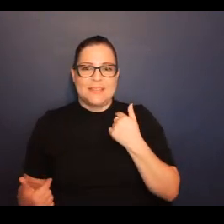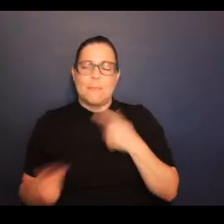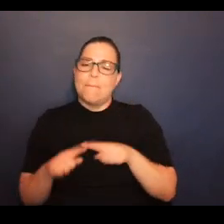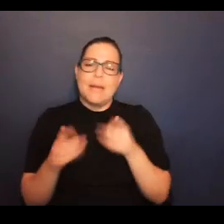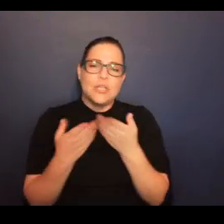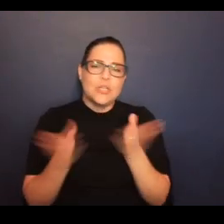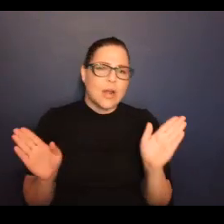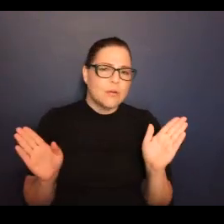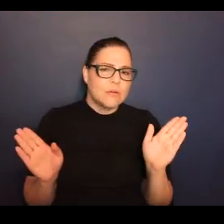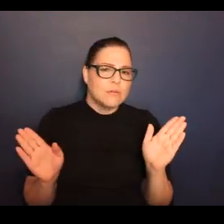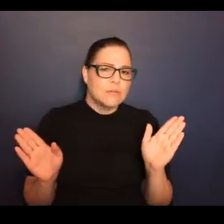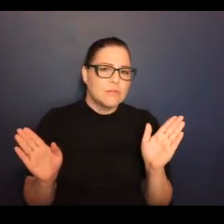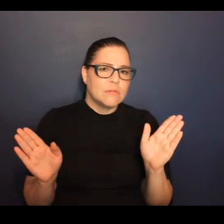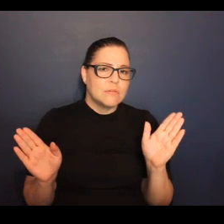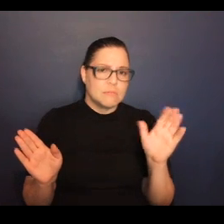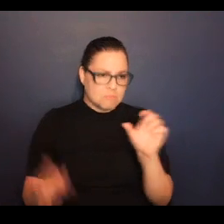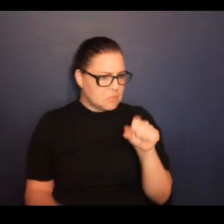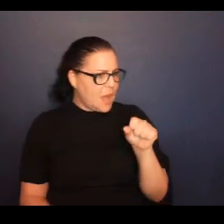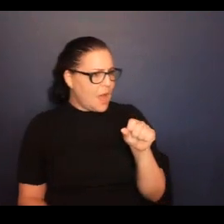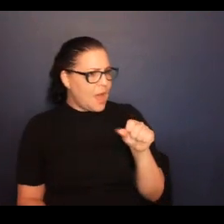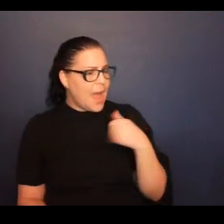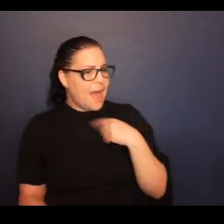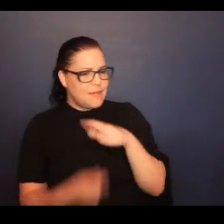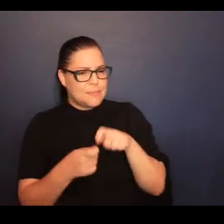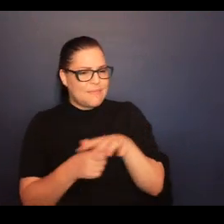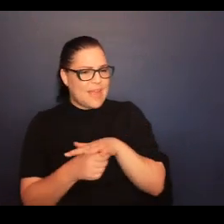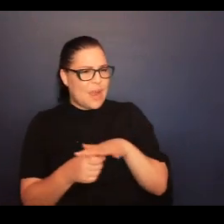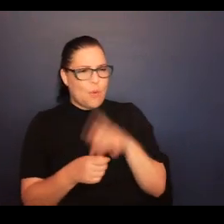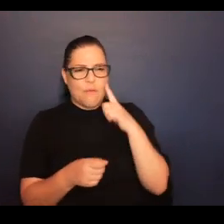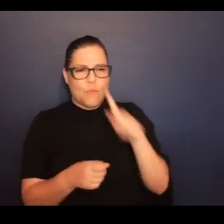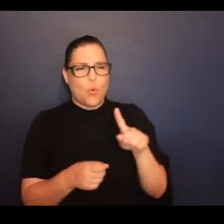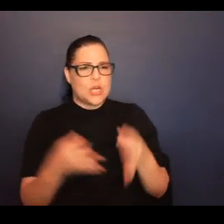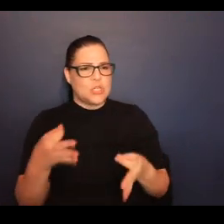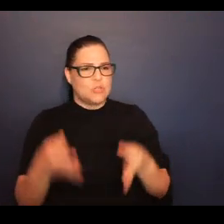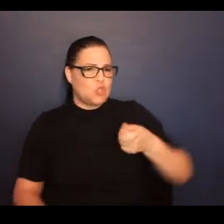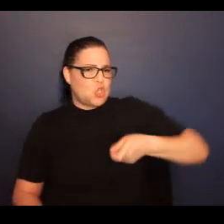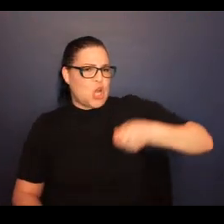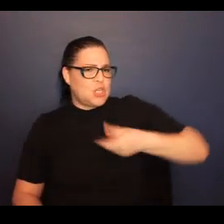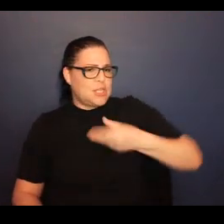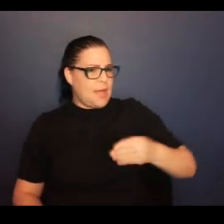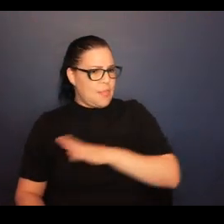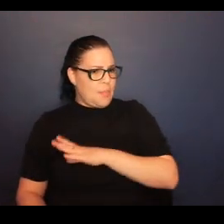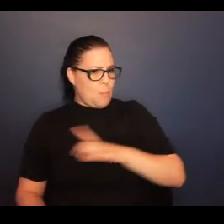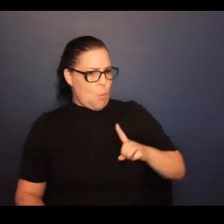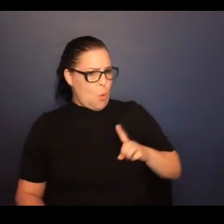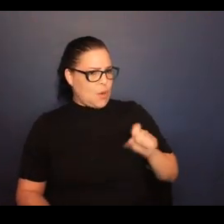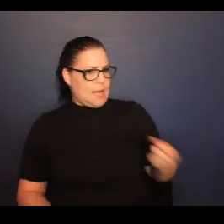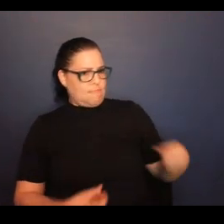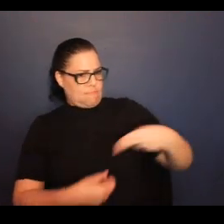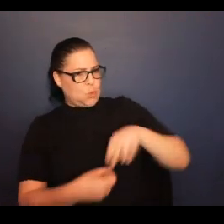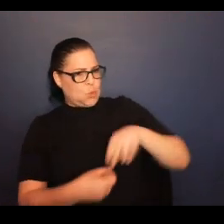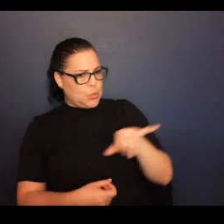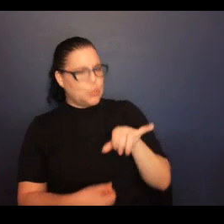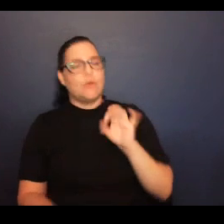just. Yes, absolutely. We had a reserved area for the judges, and we welcome the board members to come there as well. Okay.